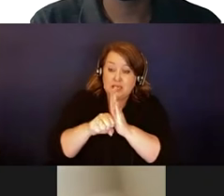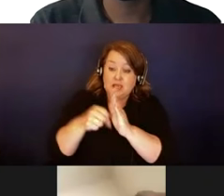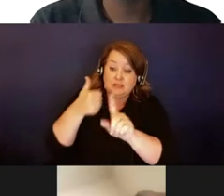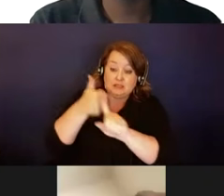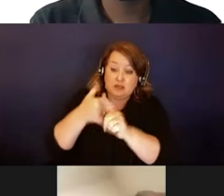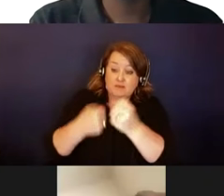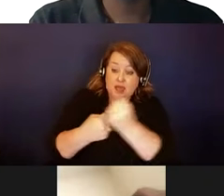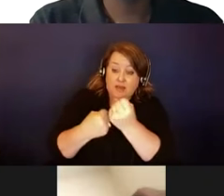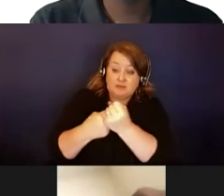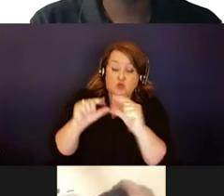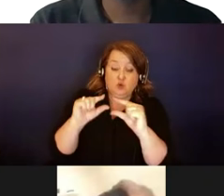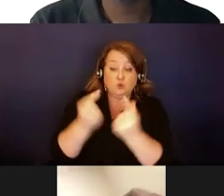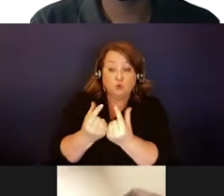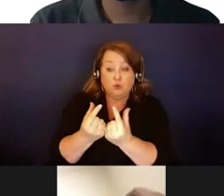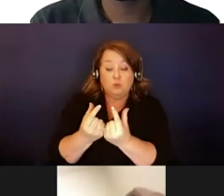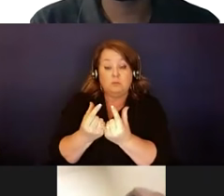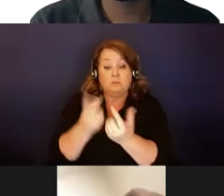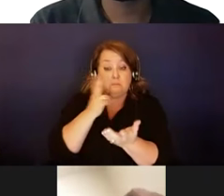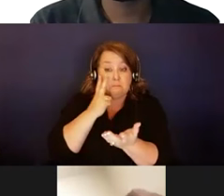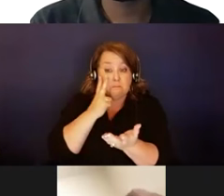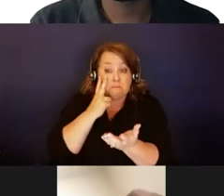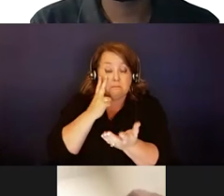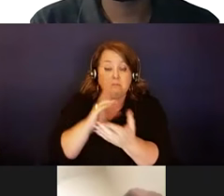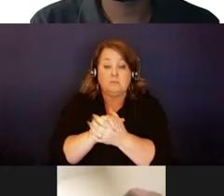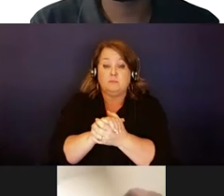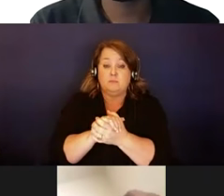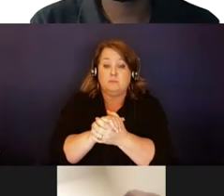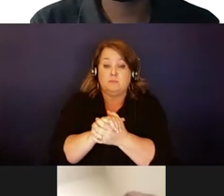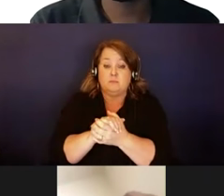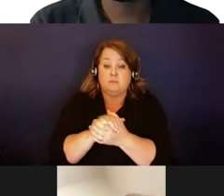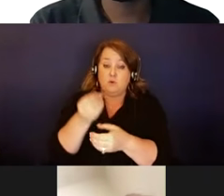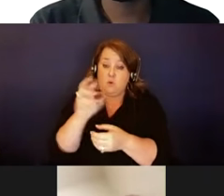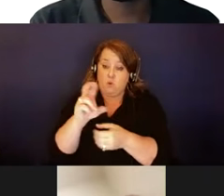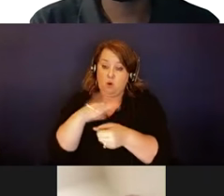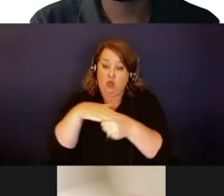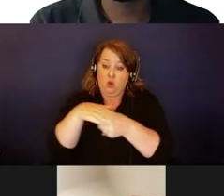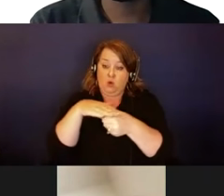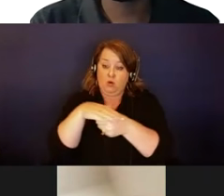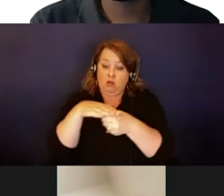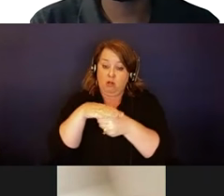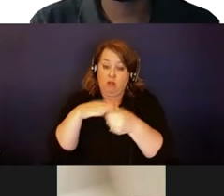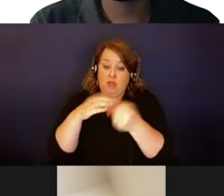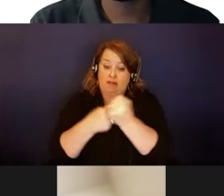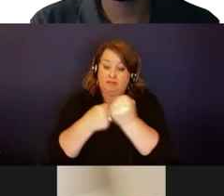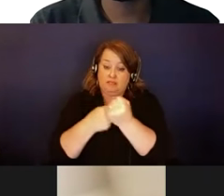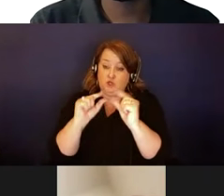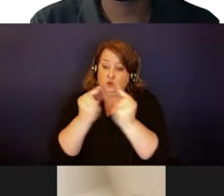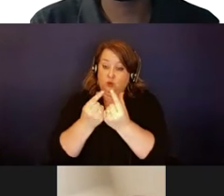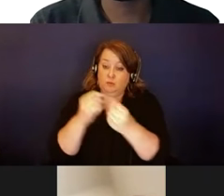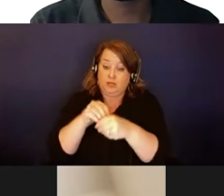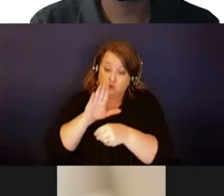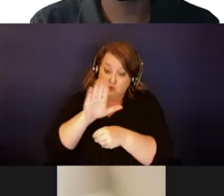self-advocacy group and or a local self-advocacy group in their